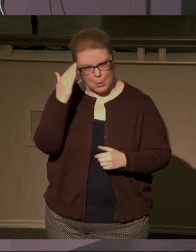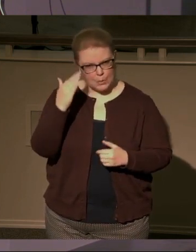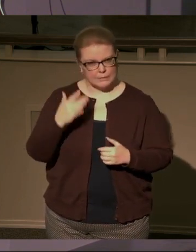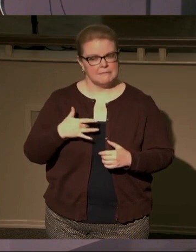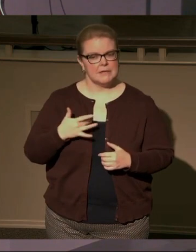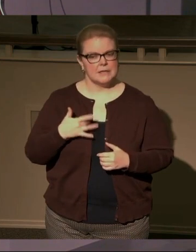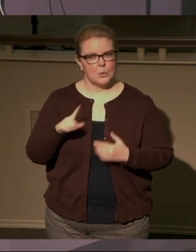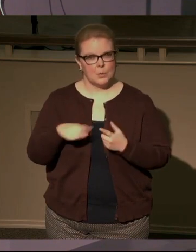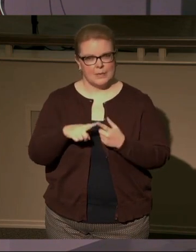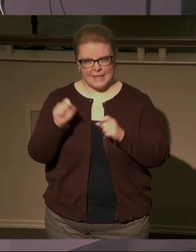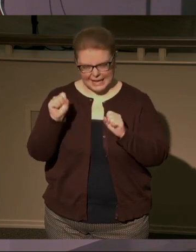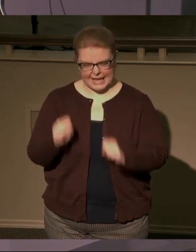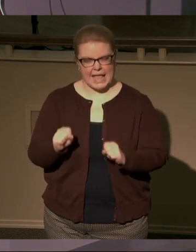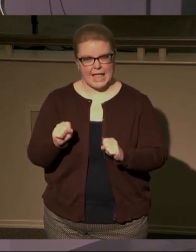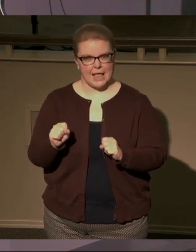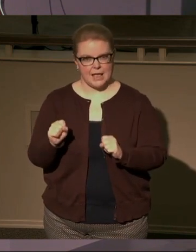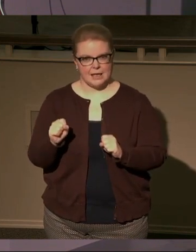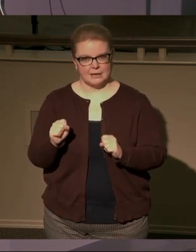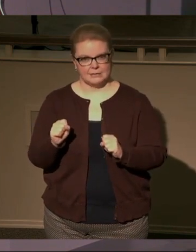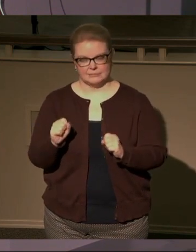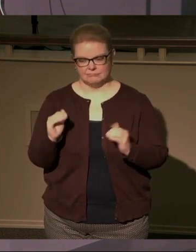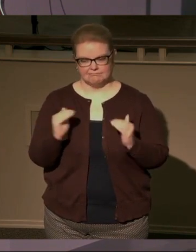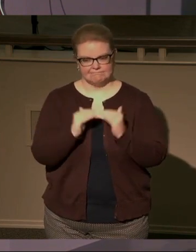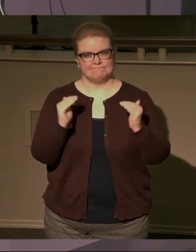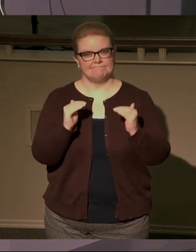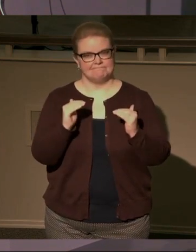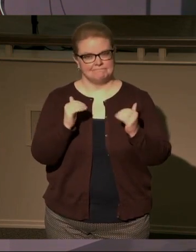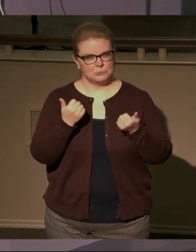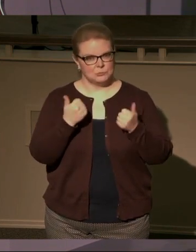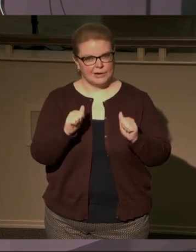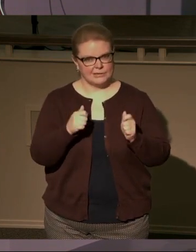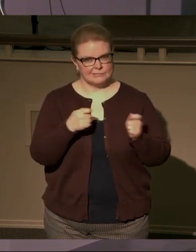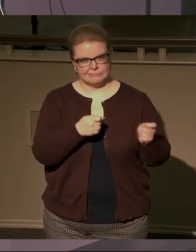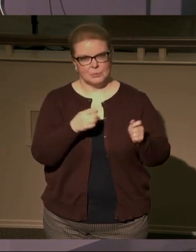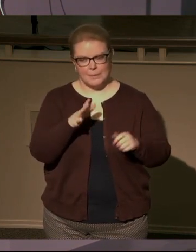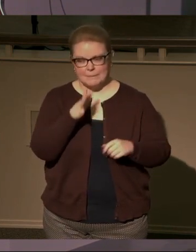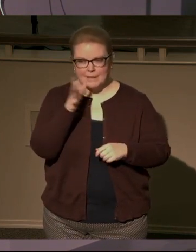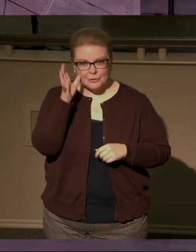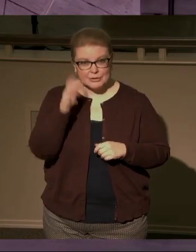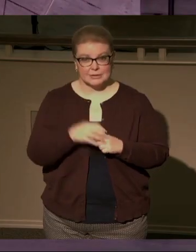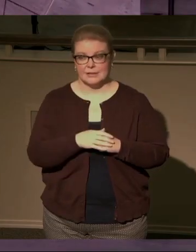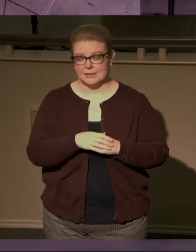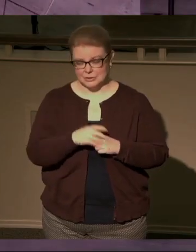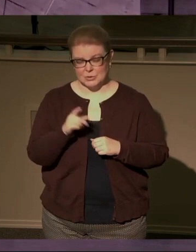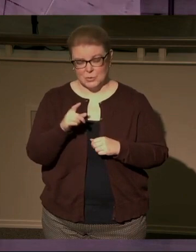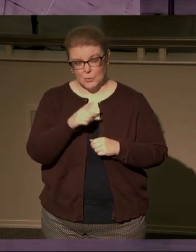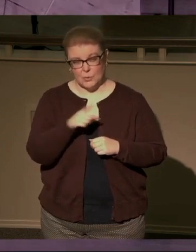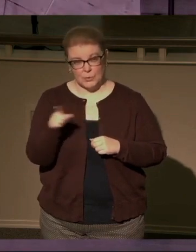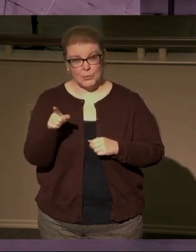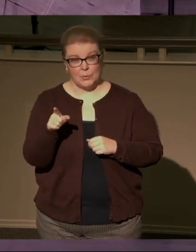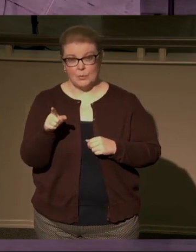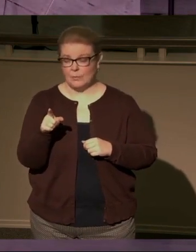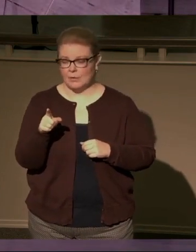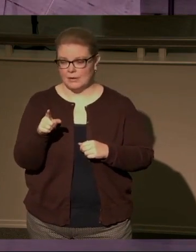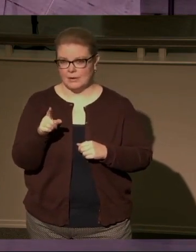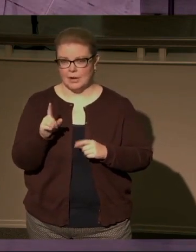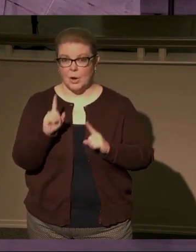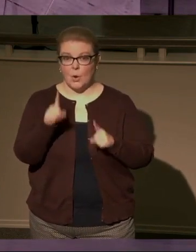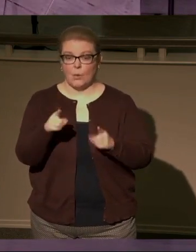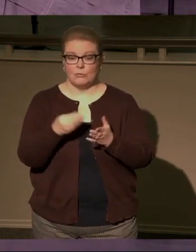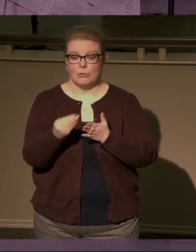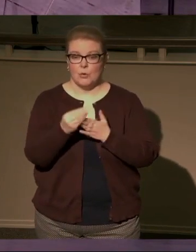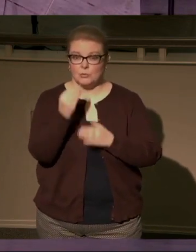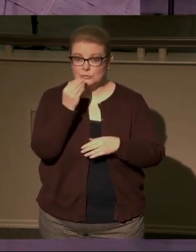can deliver the KO punch to your parenting. They can perform the takedown. So you walk down the cereal aisle and